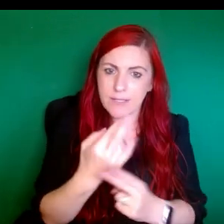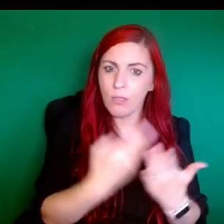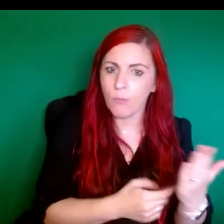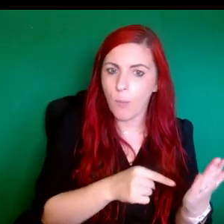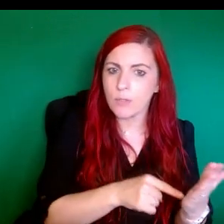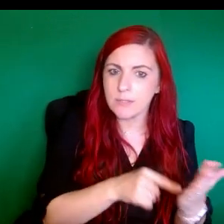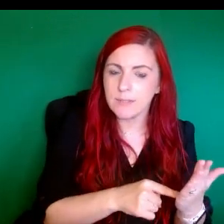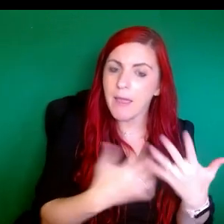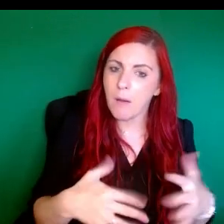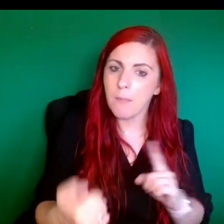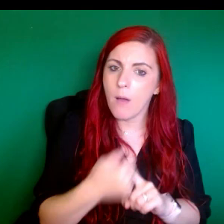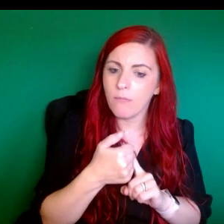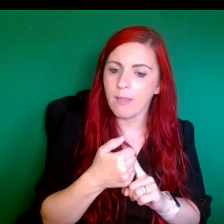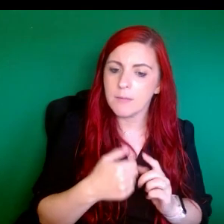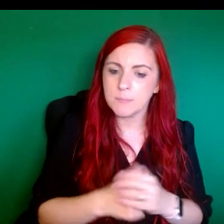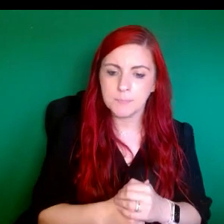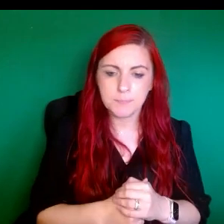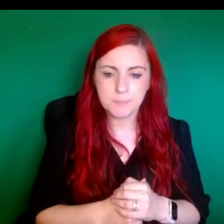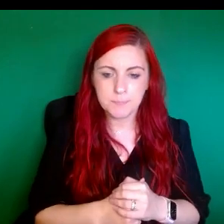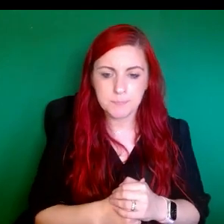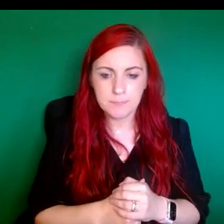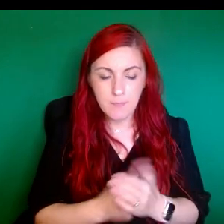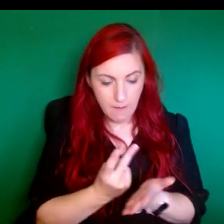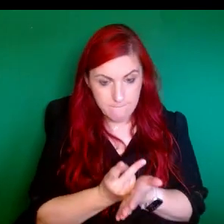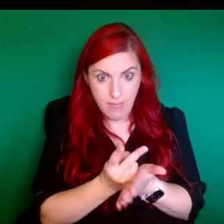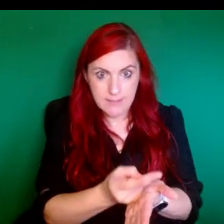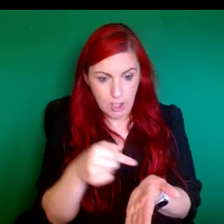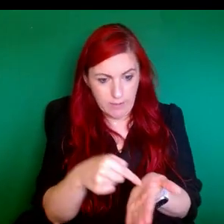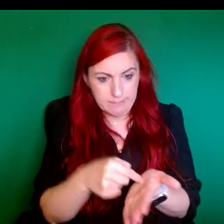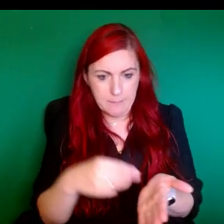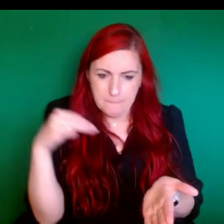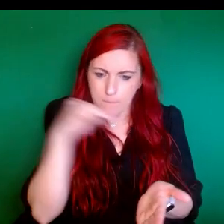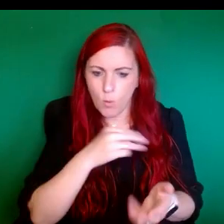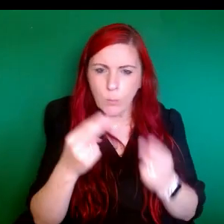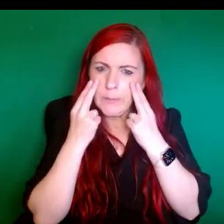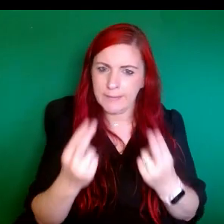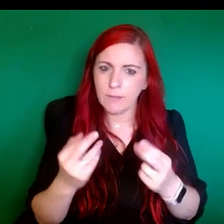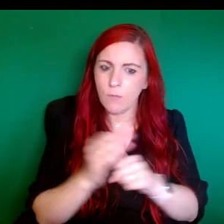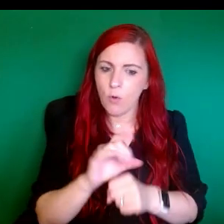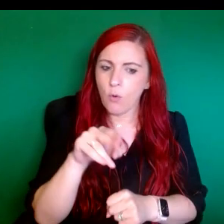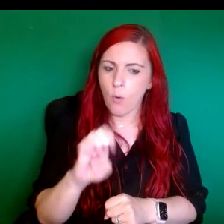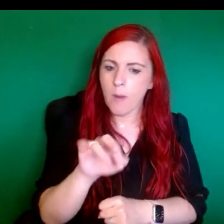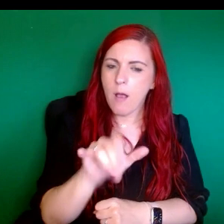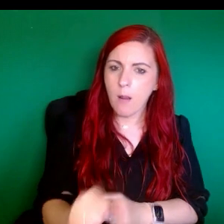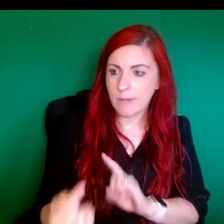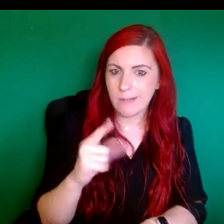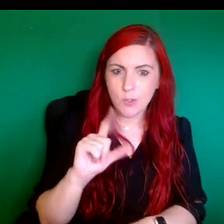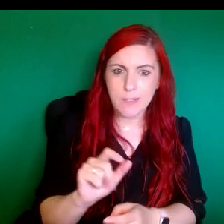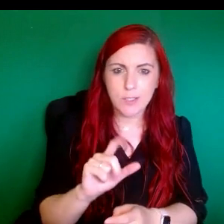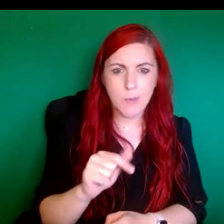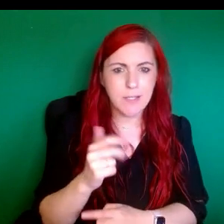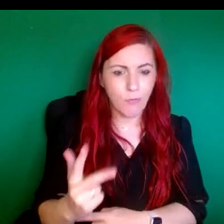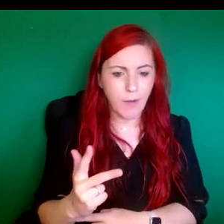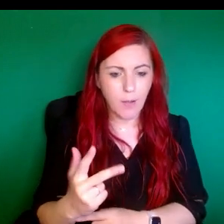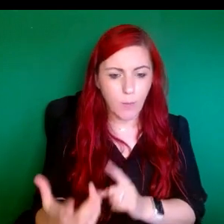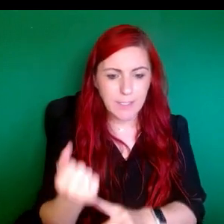Volunteering is central to the unique culture of COPE Galway. In 2023, we achieved another Investing in Volunteers award, which demonstrates